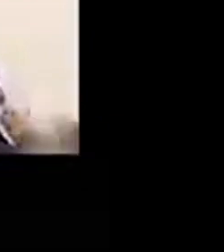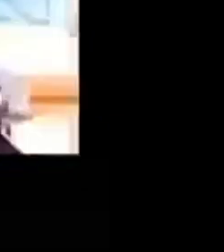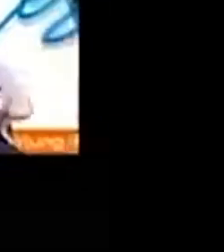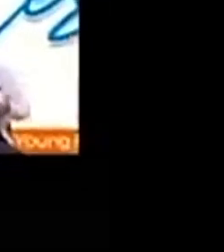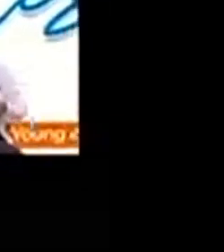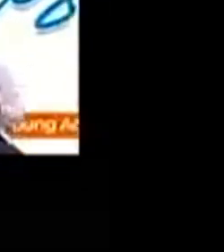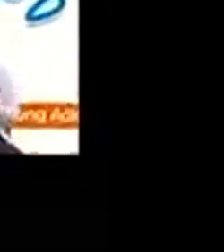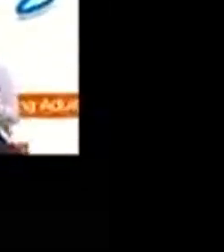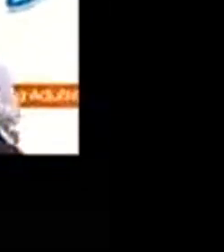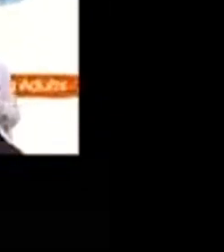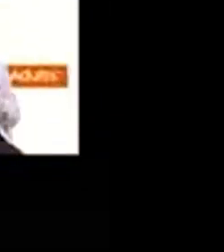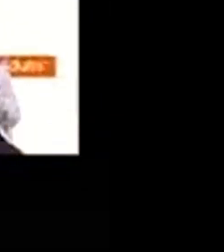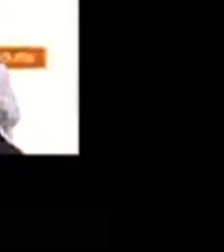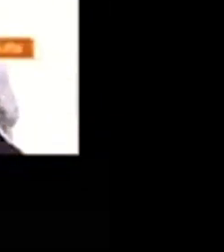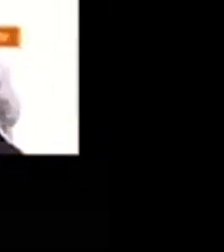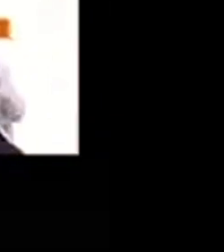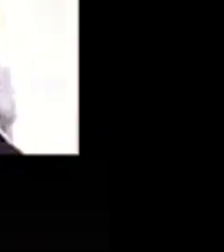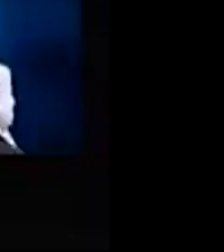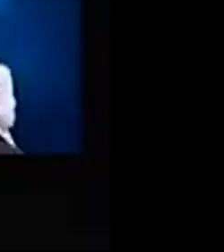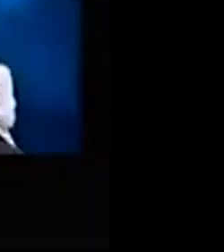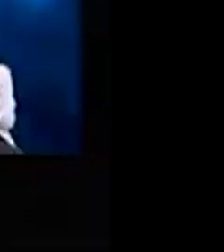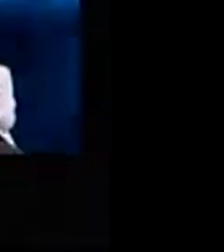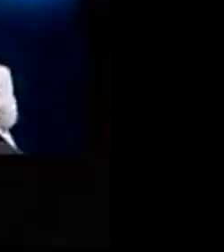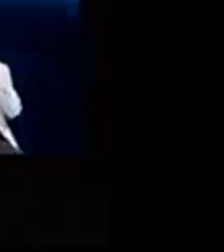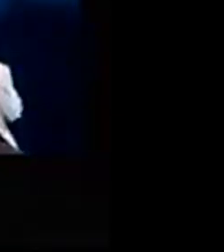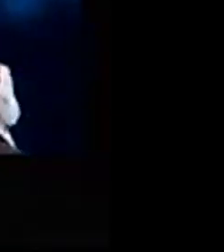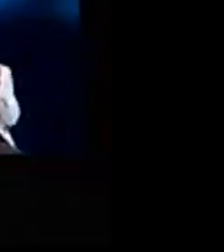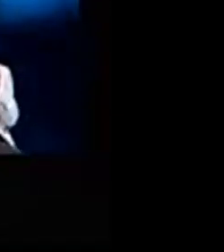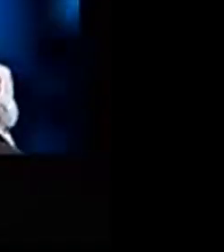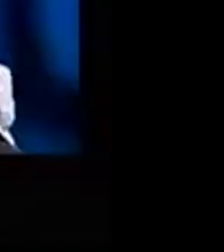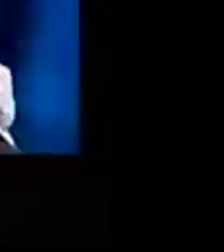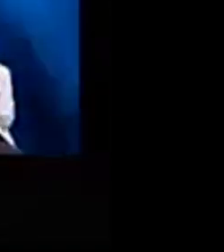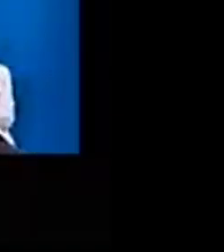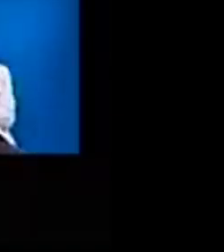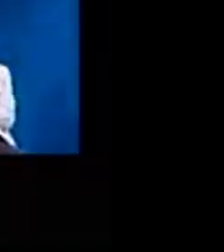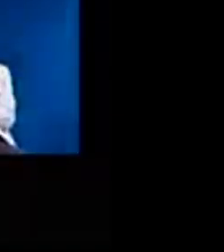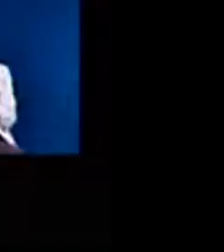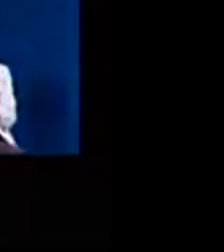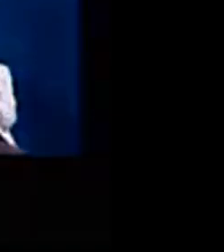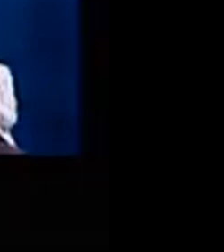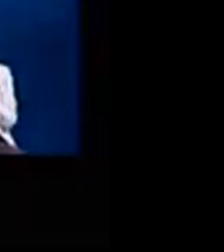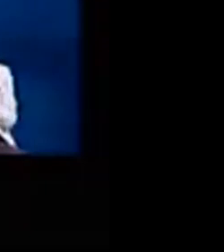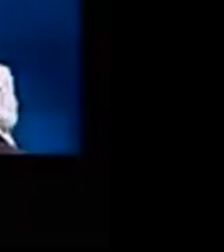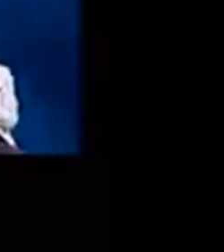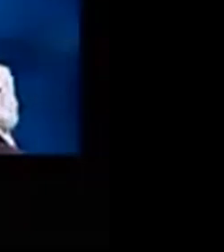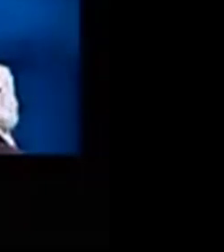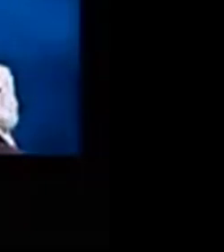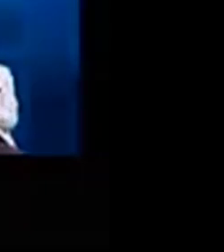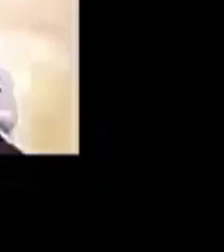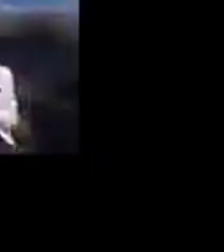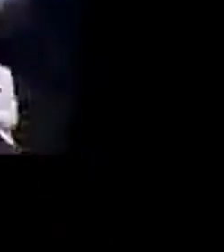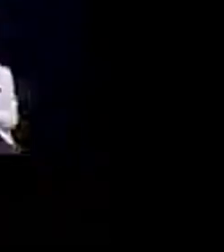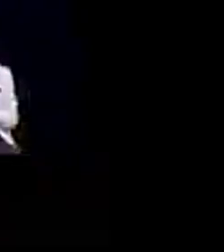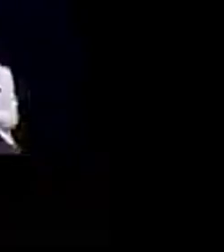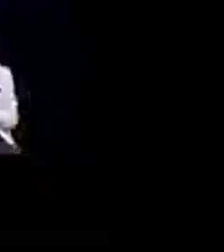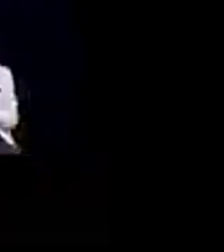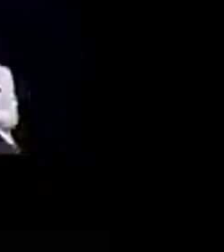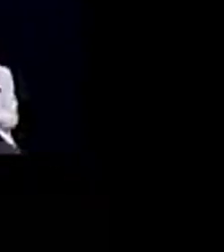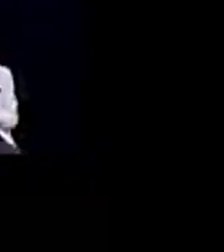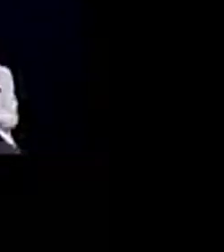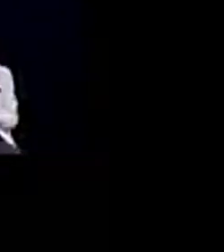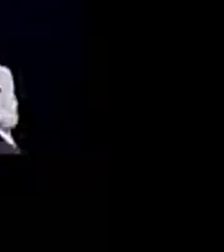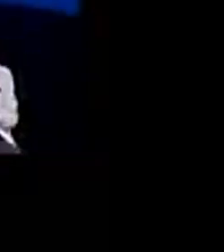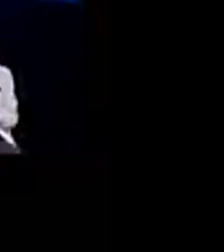it says it will take sickness away from the midst of thee. If